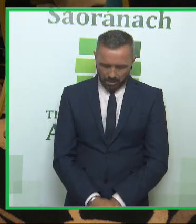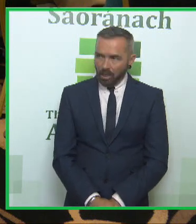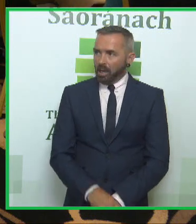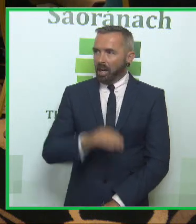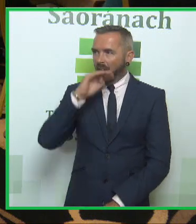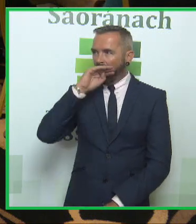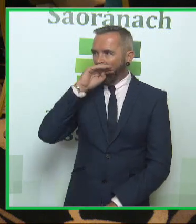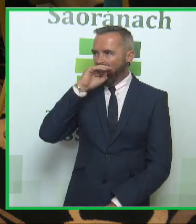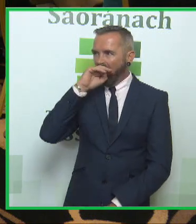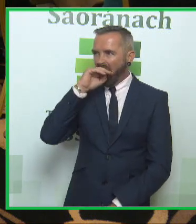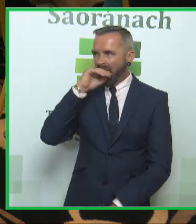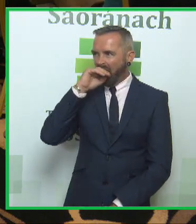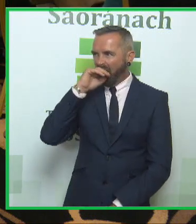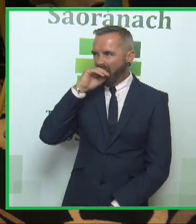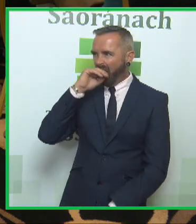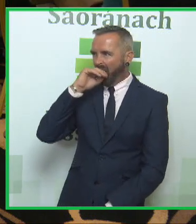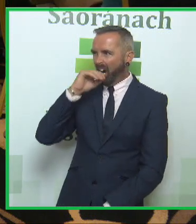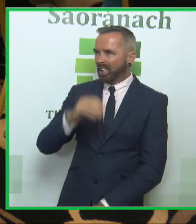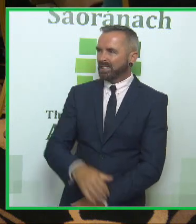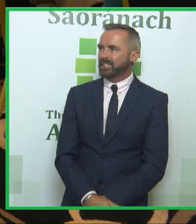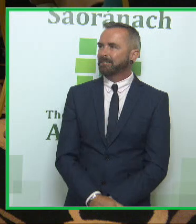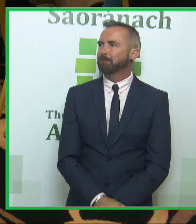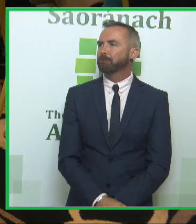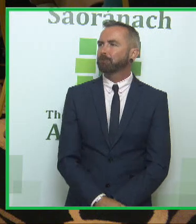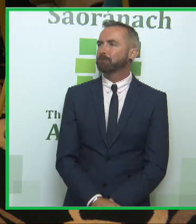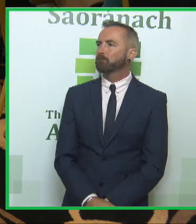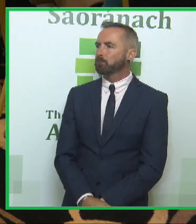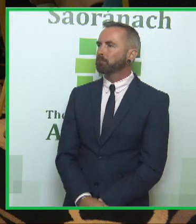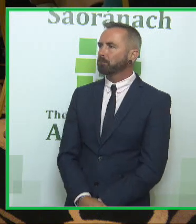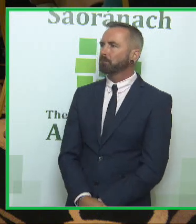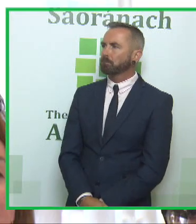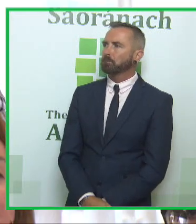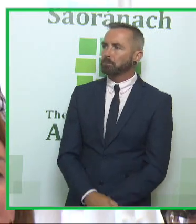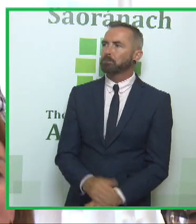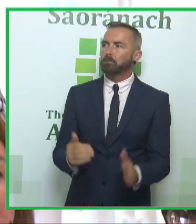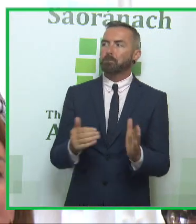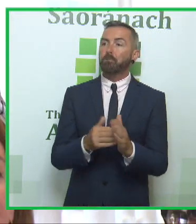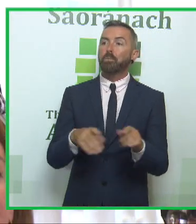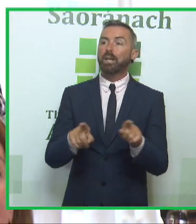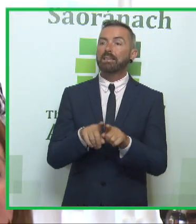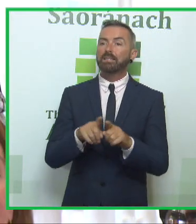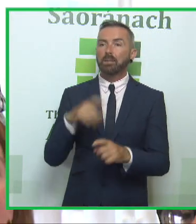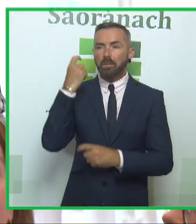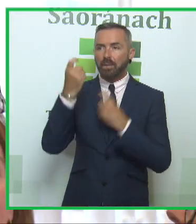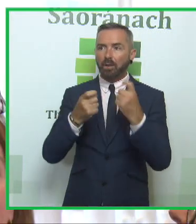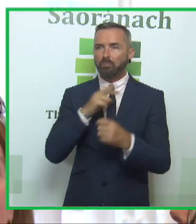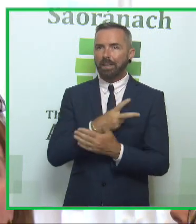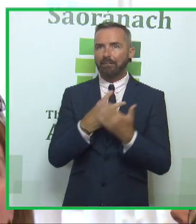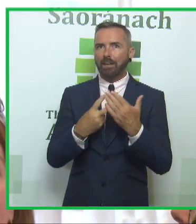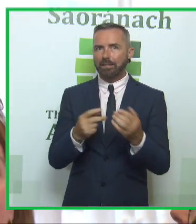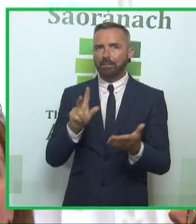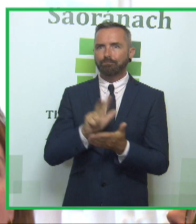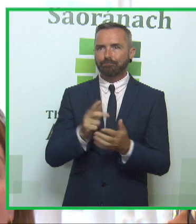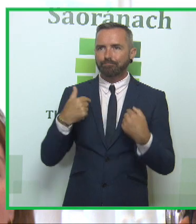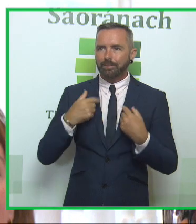Yeah, so we've had similar thoughts as to the other tables, which is really validating and nice. One of is